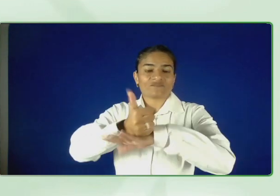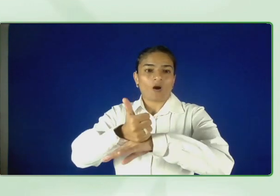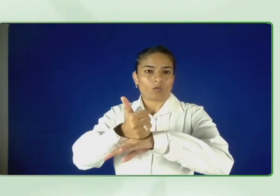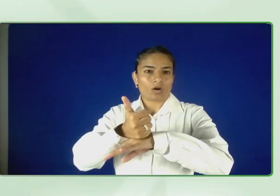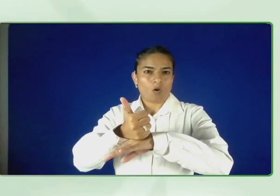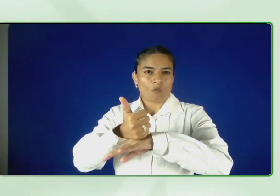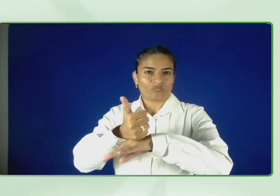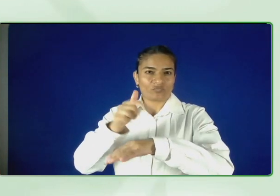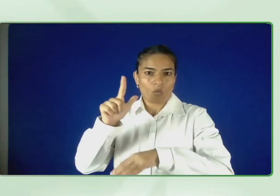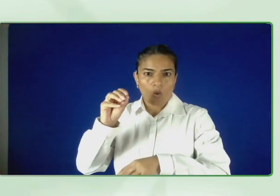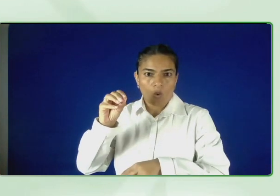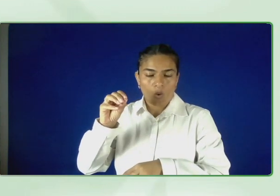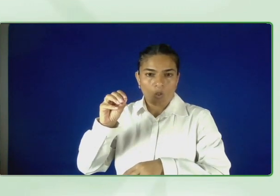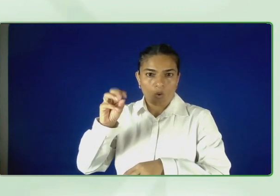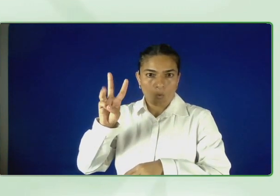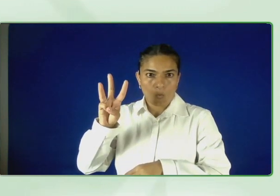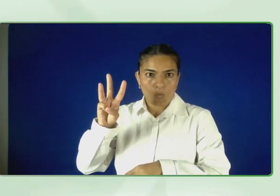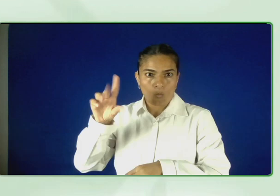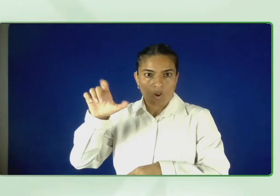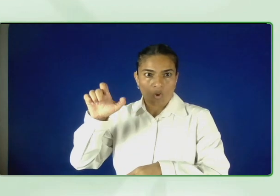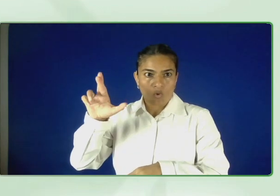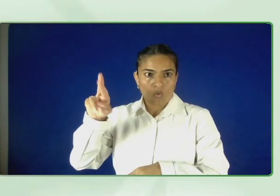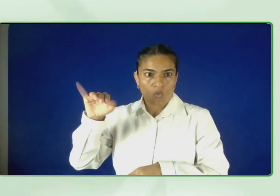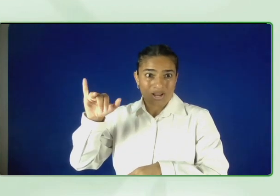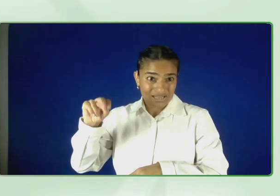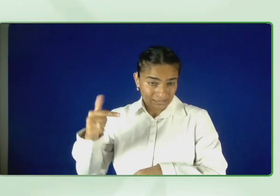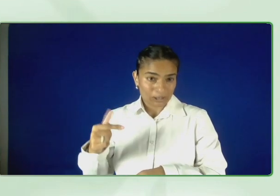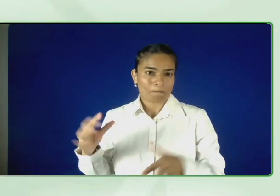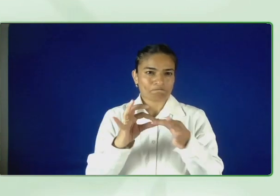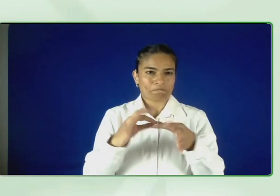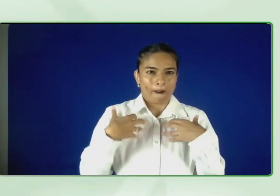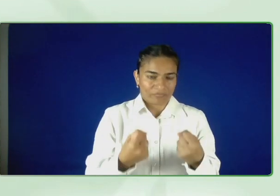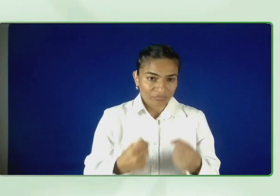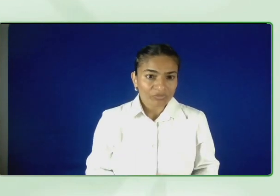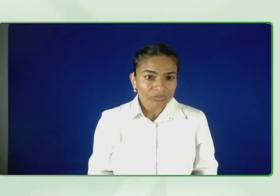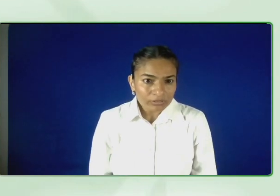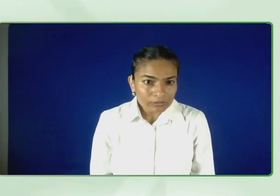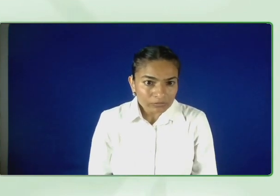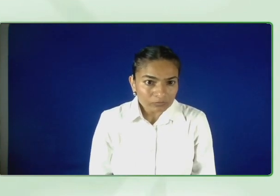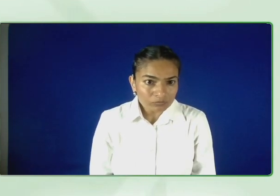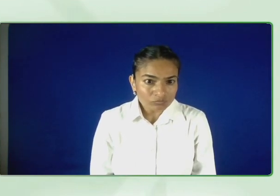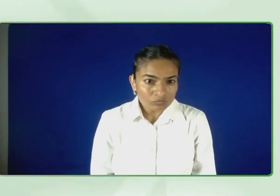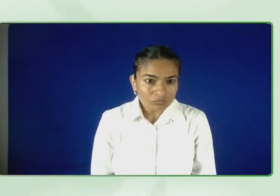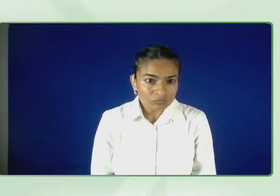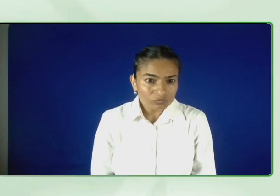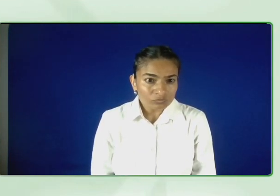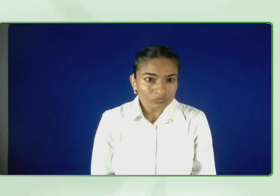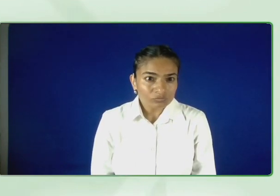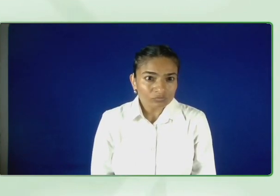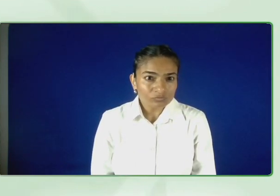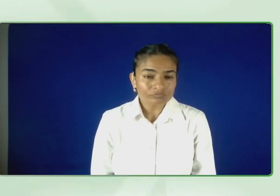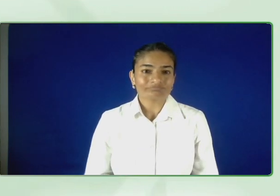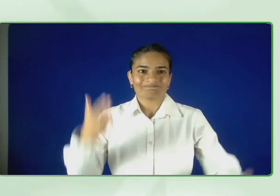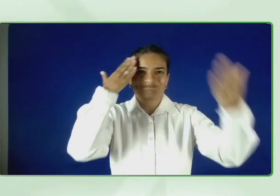All right. And Michal, if you could go ahead and introduce yourself. Hello, everybody. It's a pleasure to be here. I am Michal Obložinský. I'm CEO